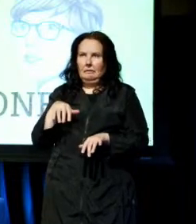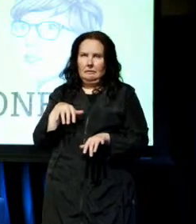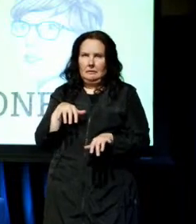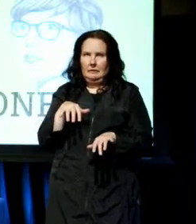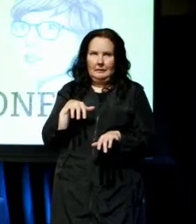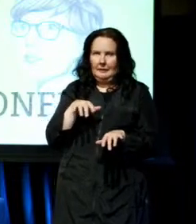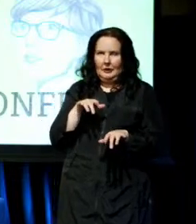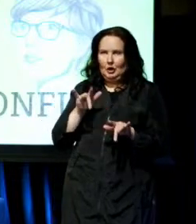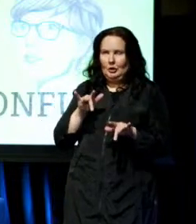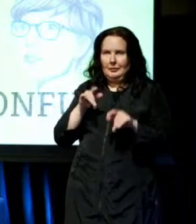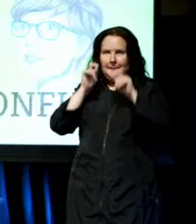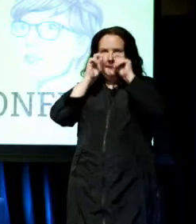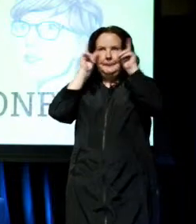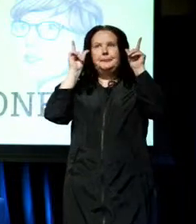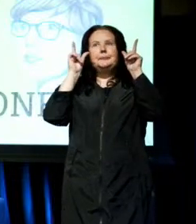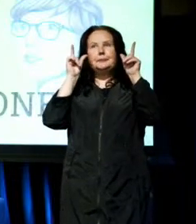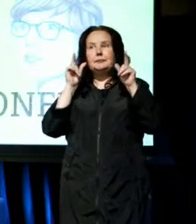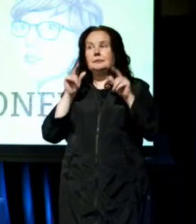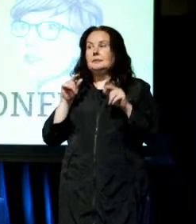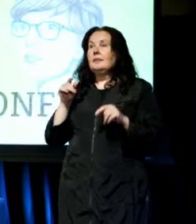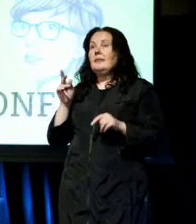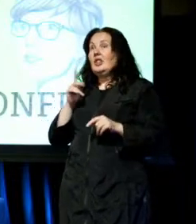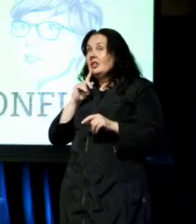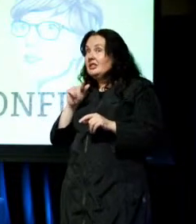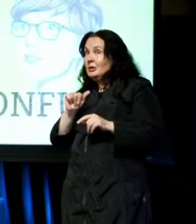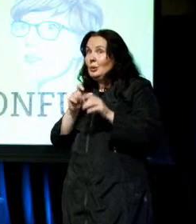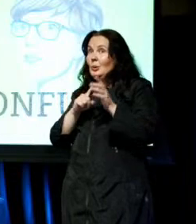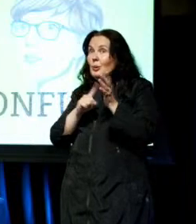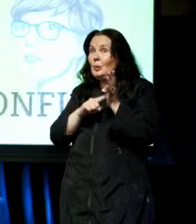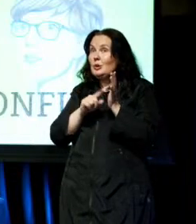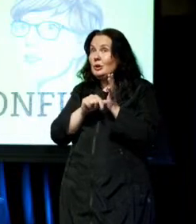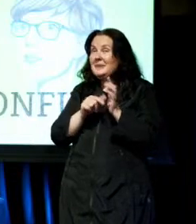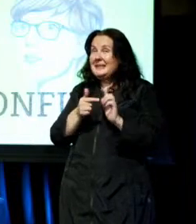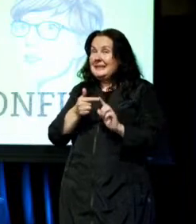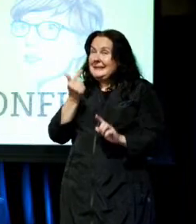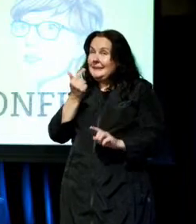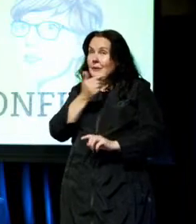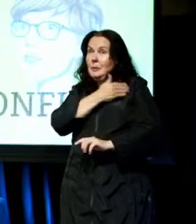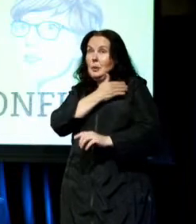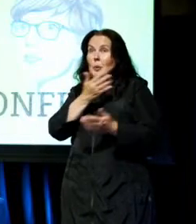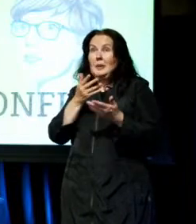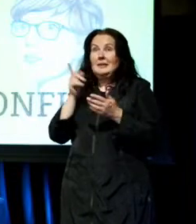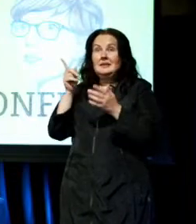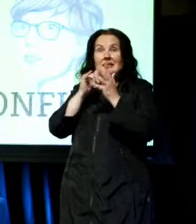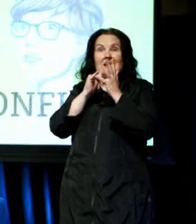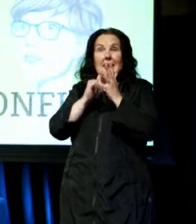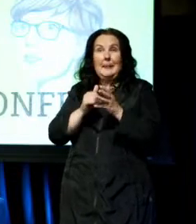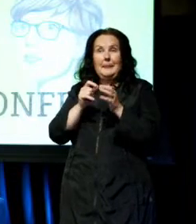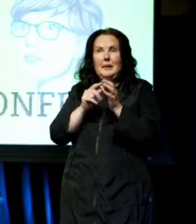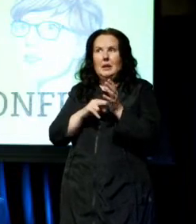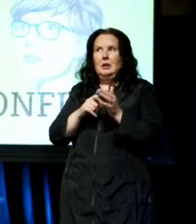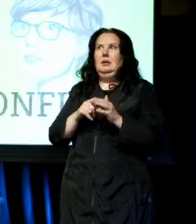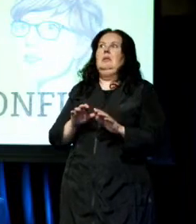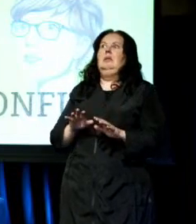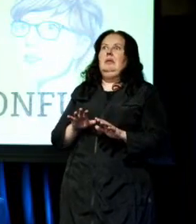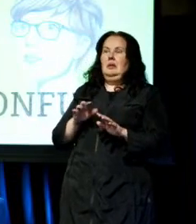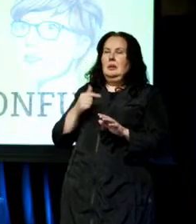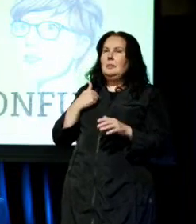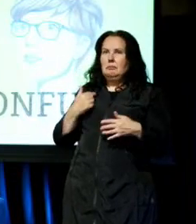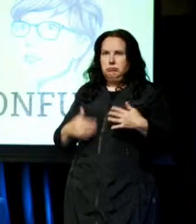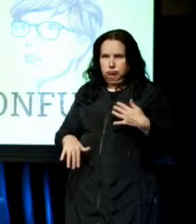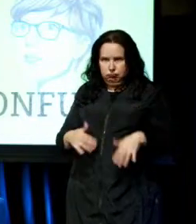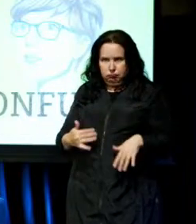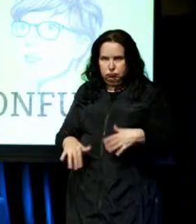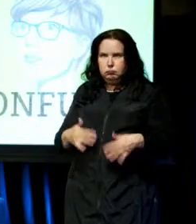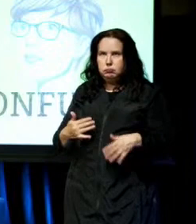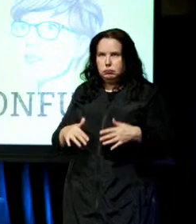And they were like, you know, your call time is like 7 a.m. in like South Bank. And I was in a lot of pain. I was in a